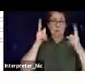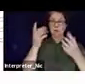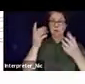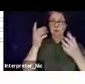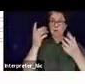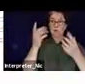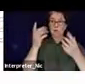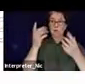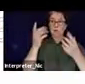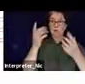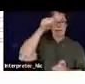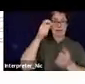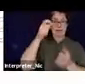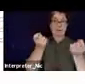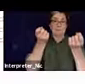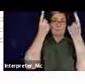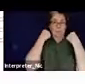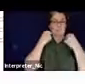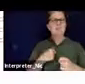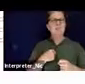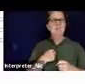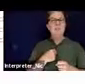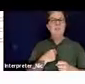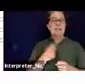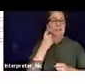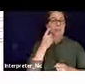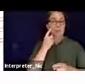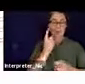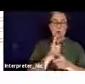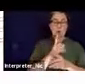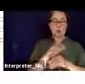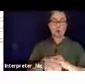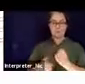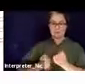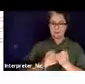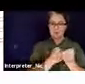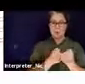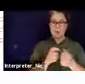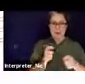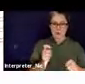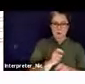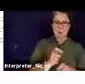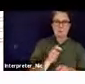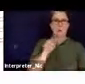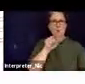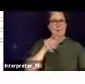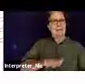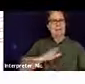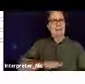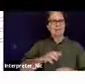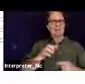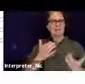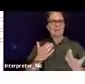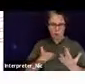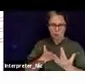that. Instead, just talk about what is the support and adjustments that you need during